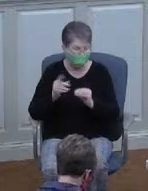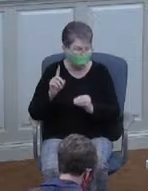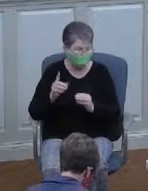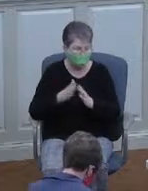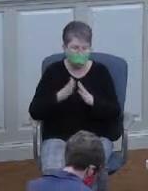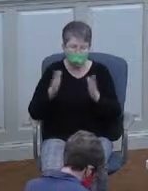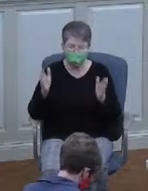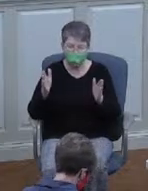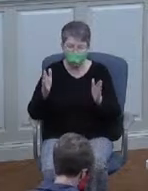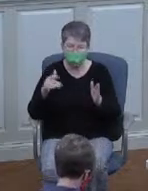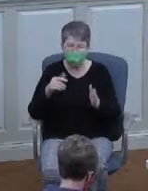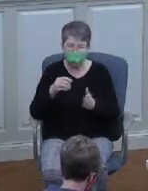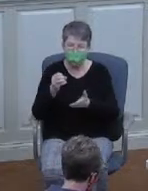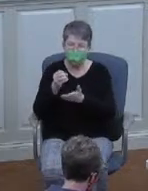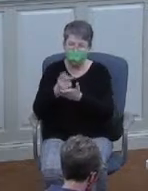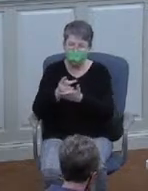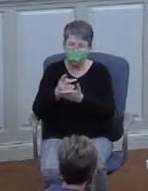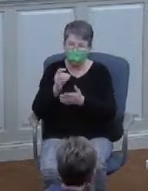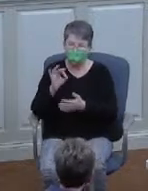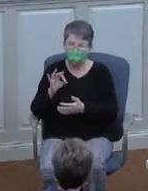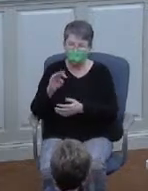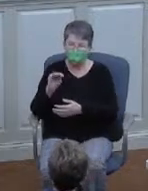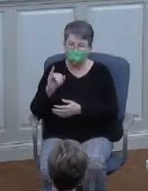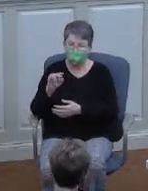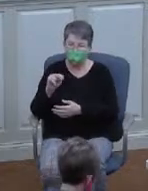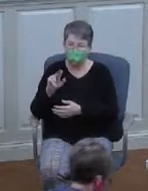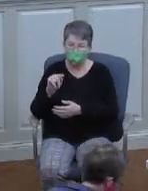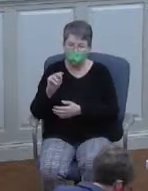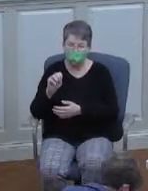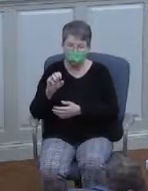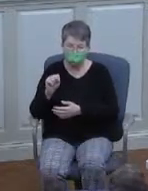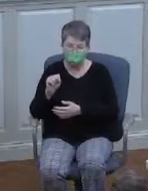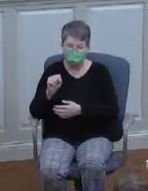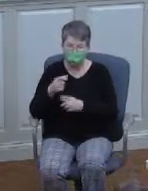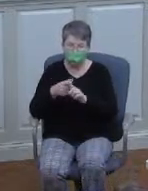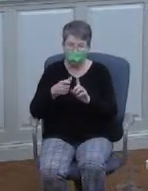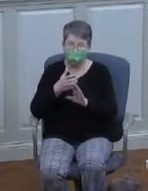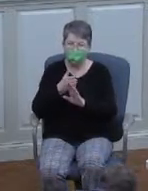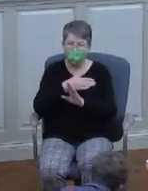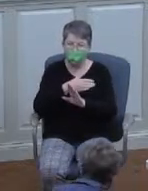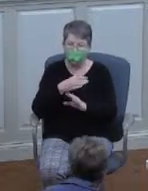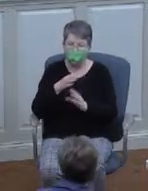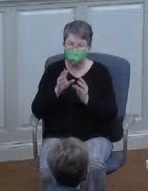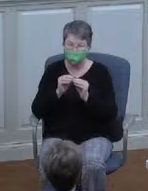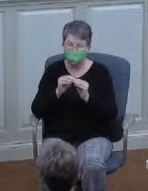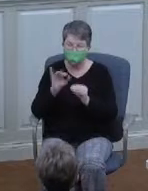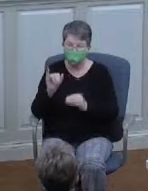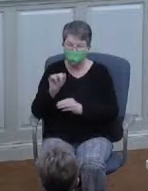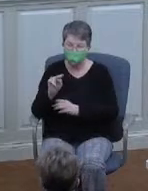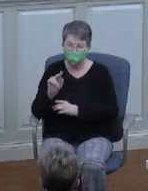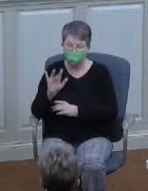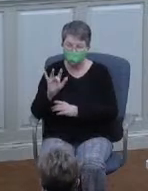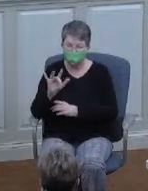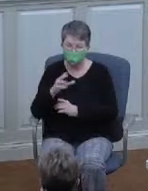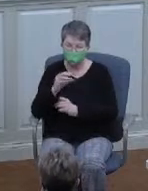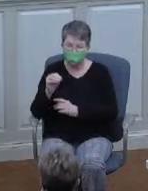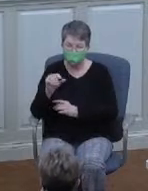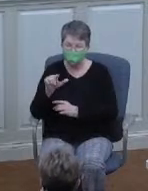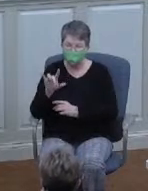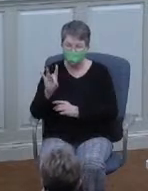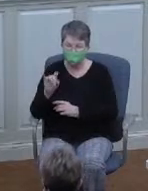general. This is the approval of the minutes of the previous meetings being January 25th and